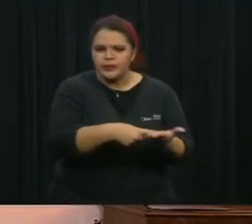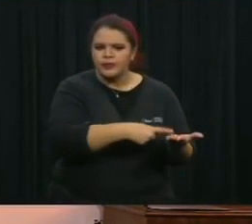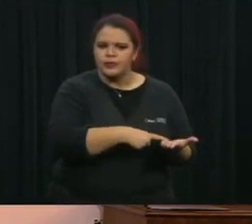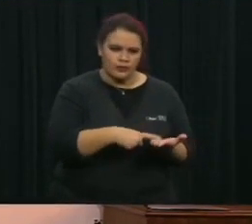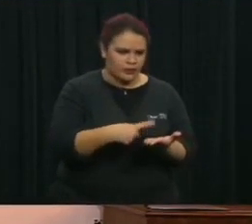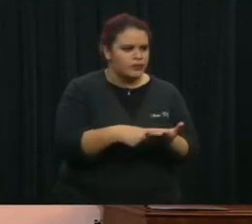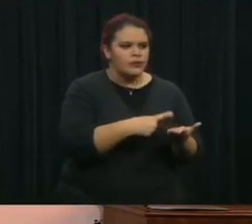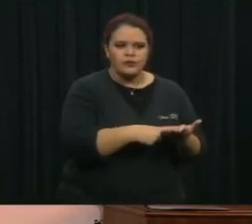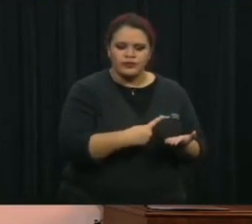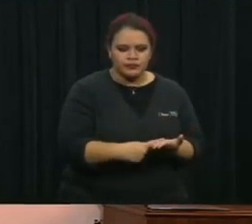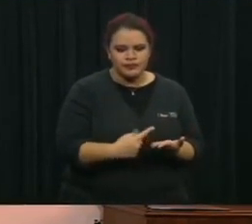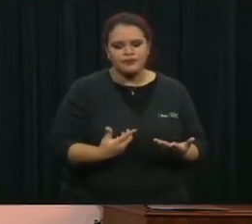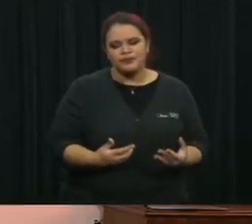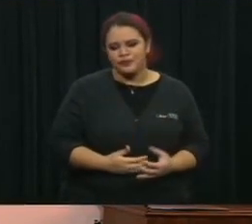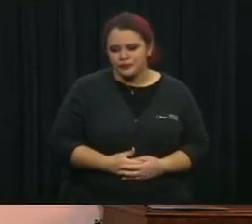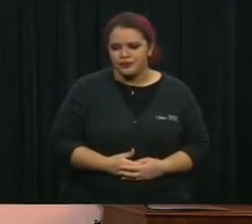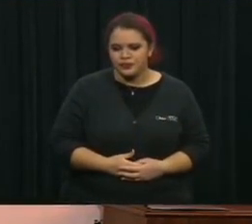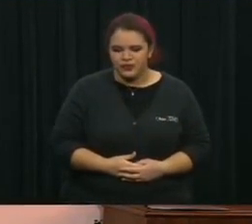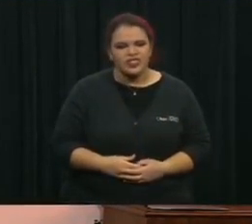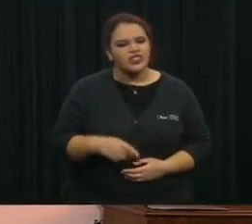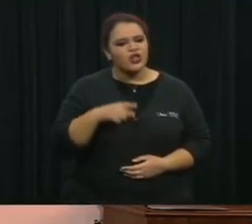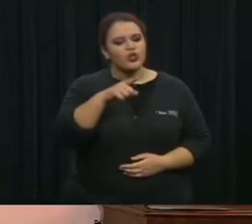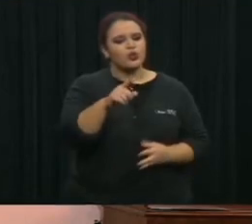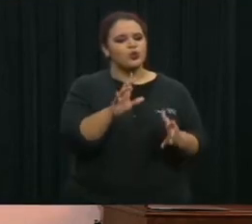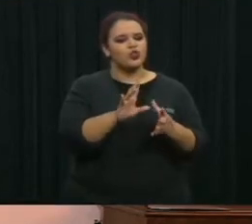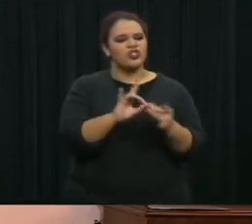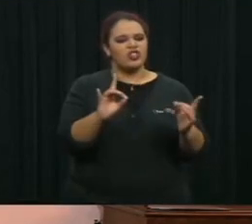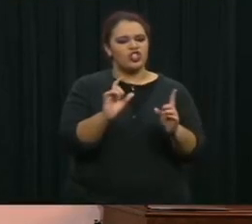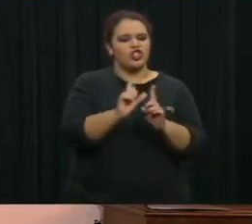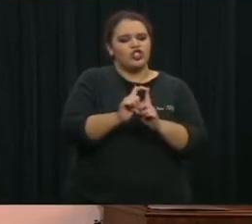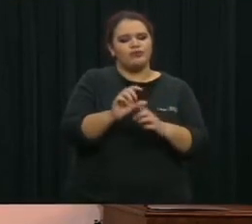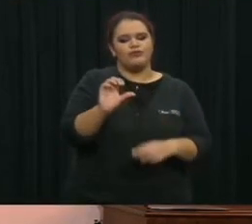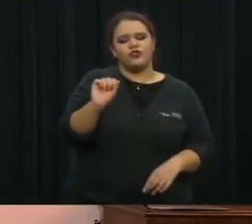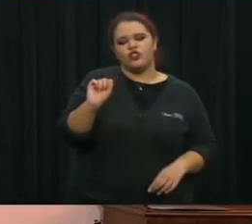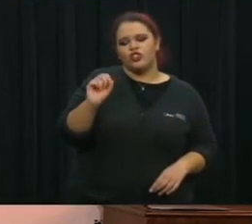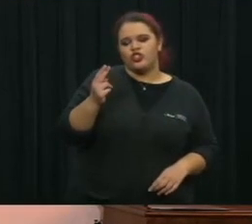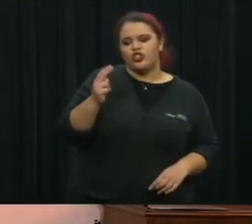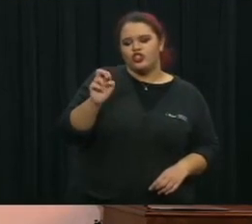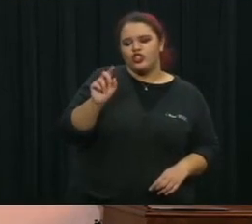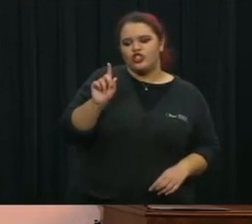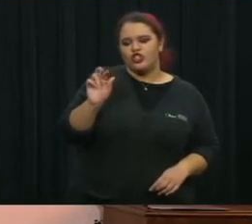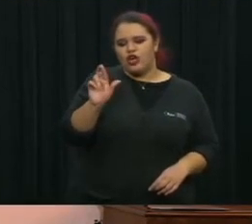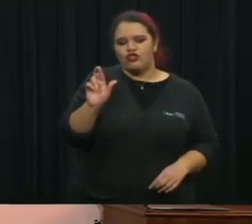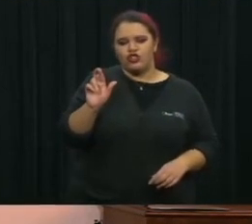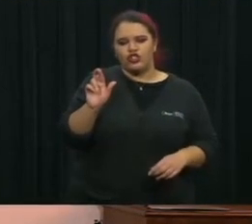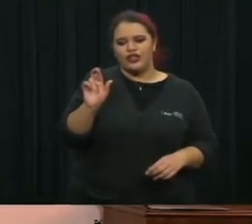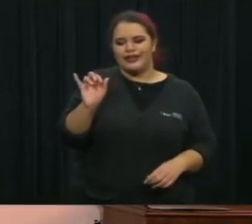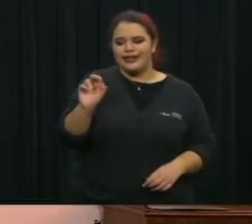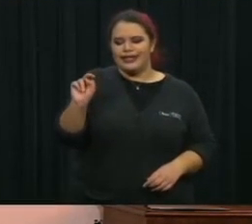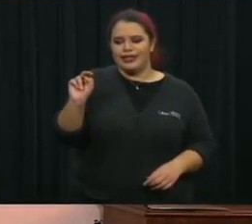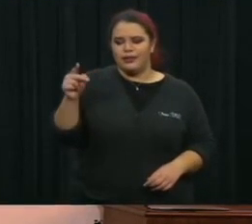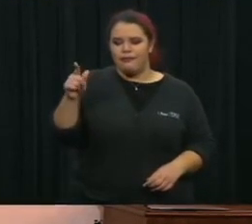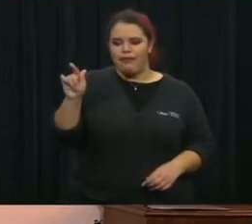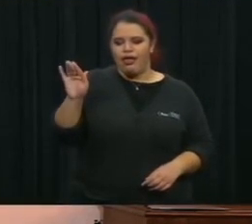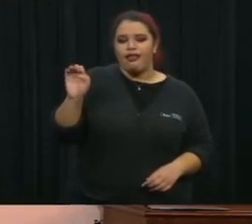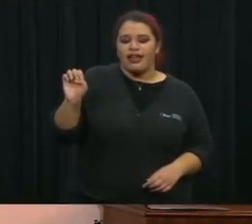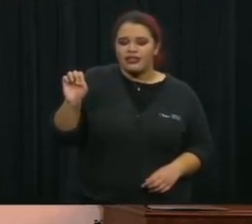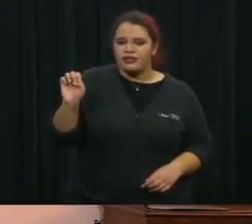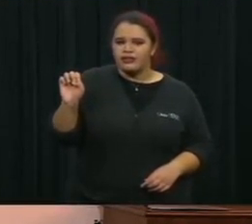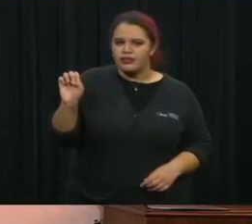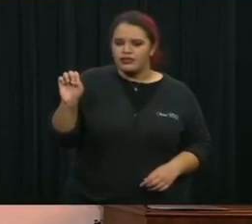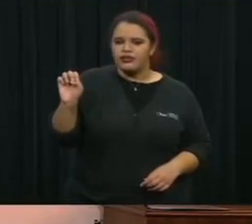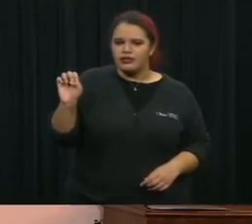and forth. I mean, you use the term shelter in place, and that's, we can use maybe other terms as